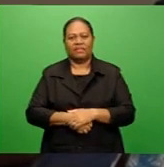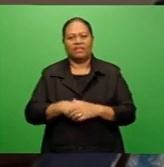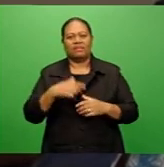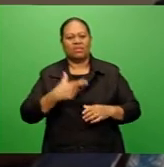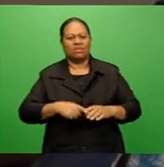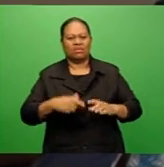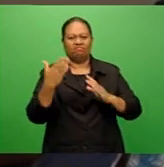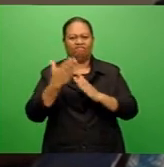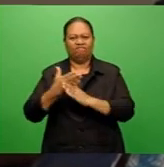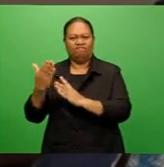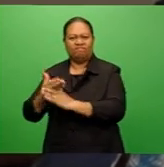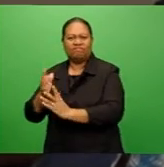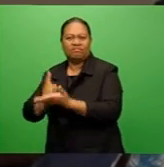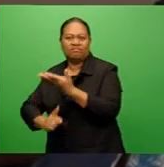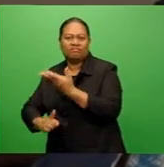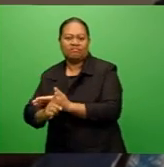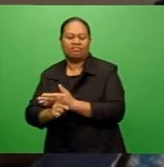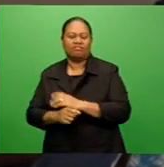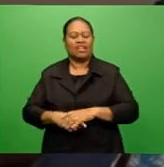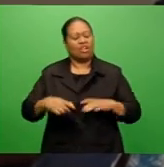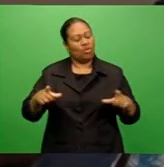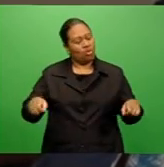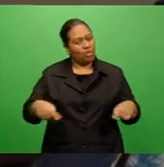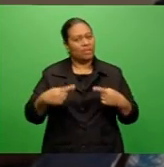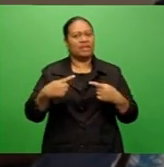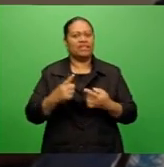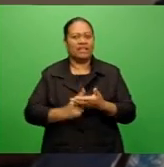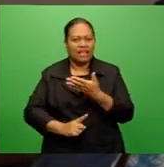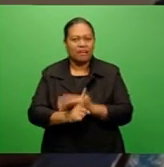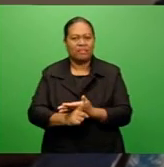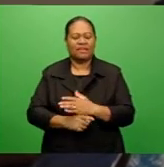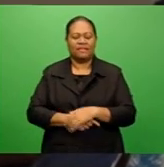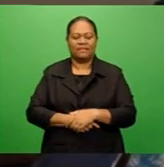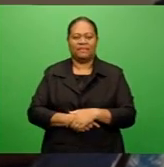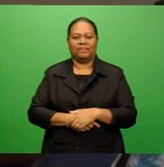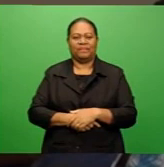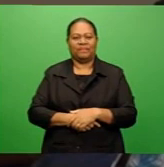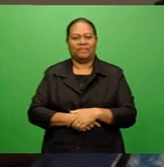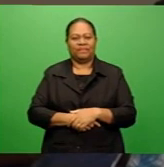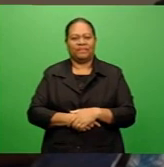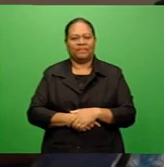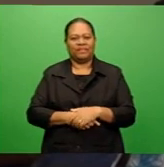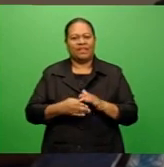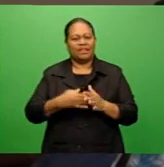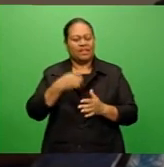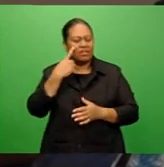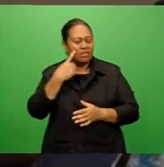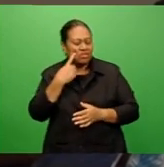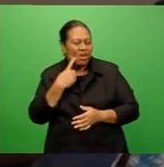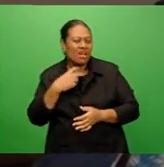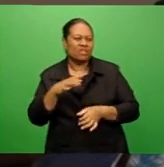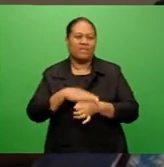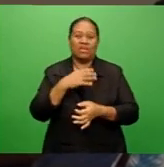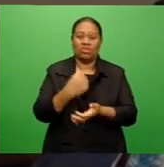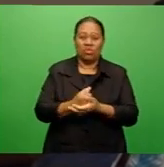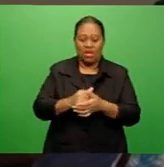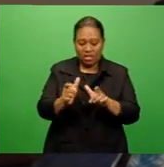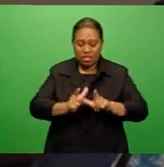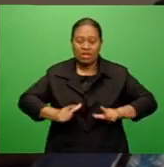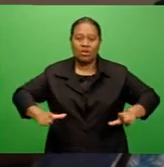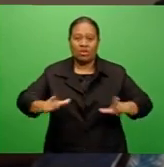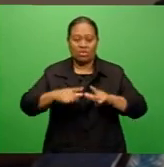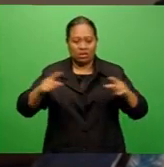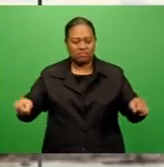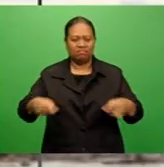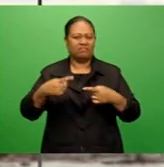got heaps of international competitions coming our way, and we're trying to ensure that our local competition